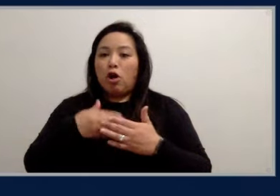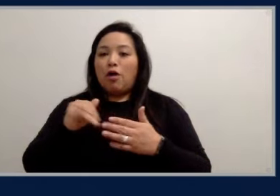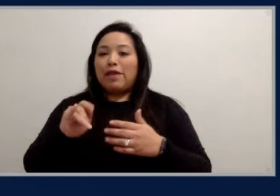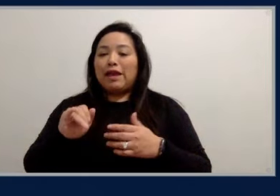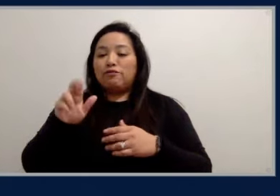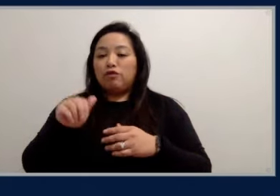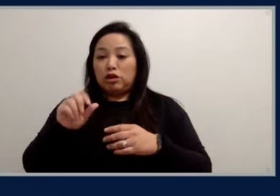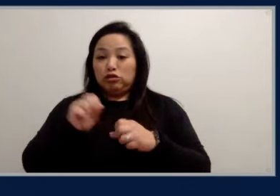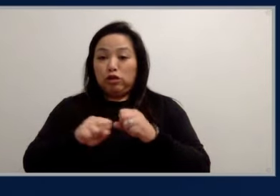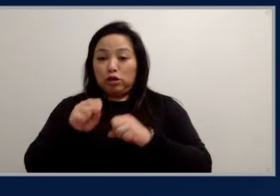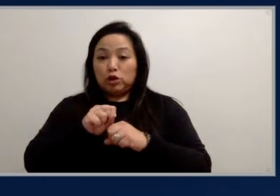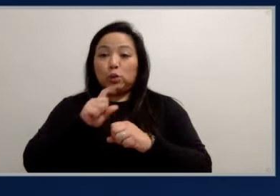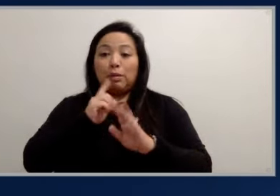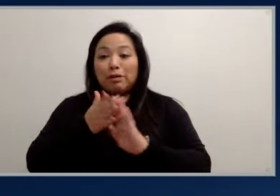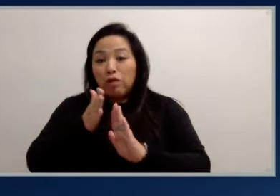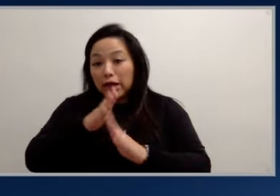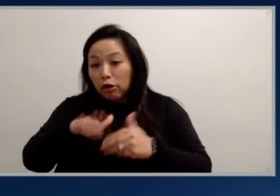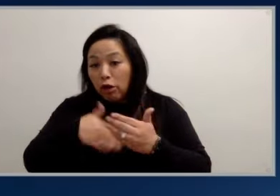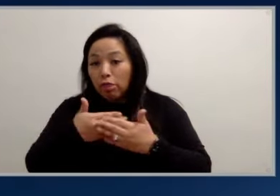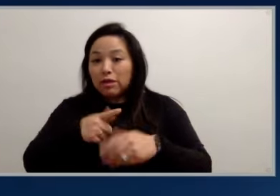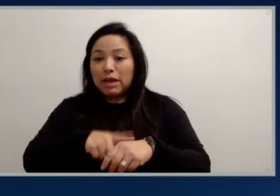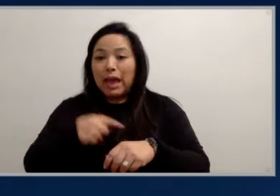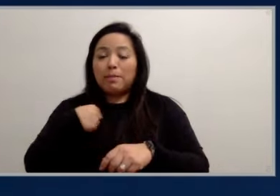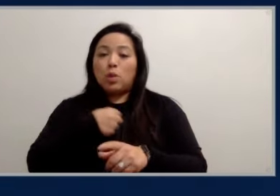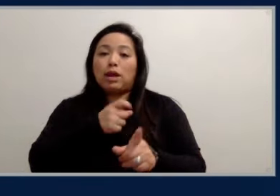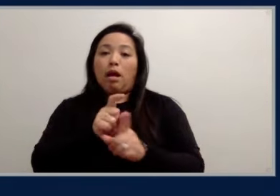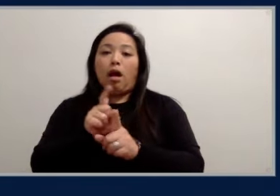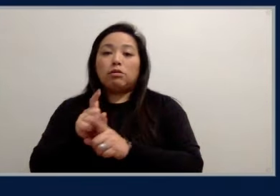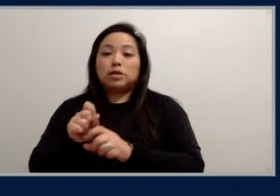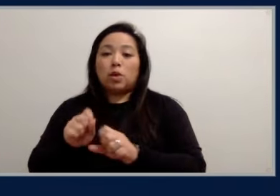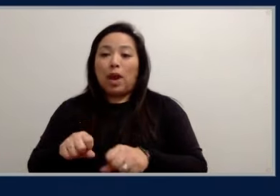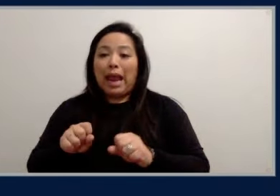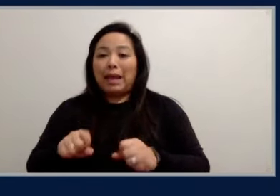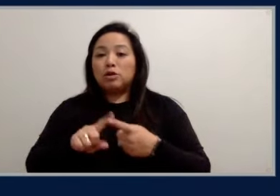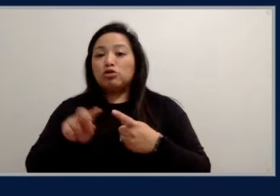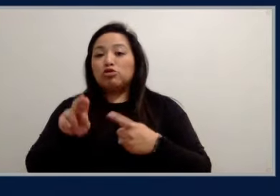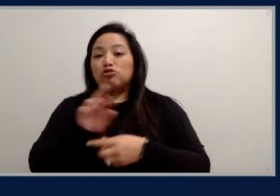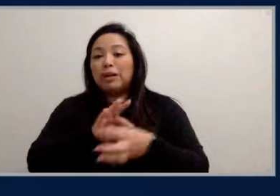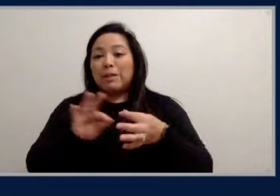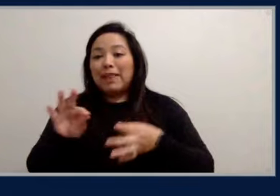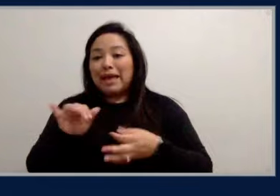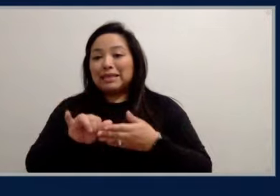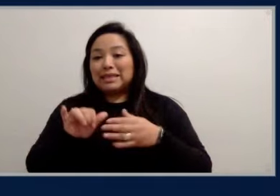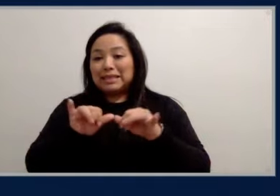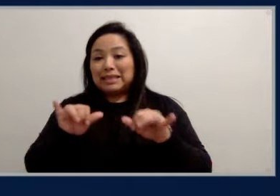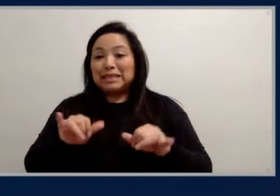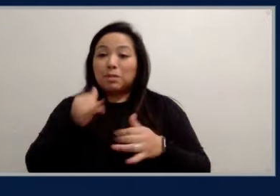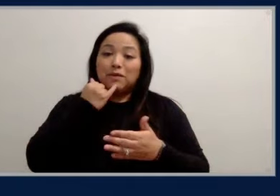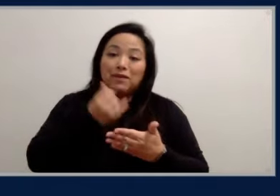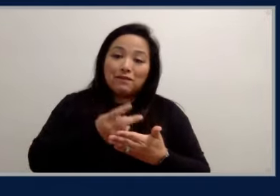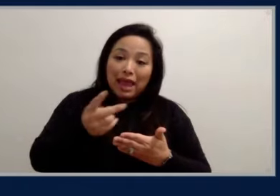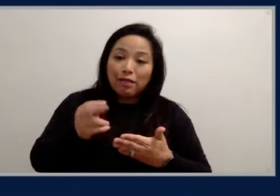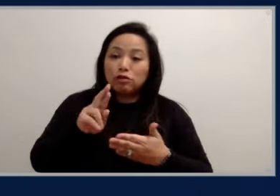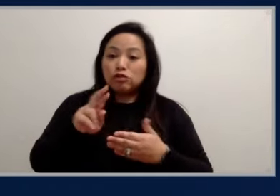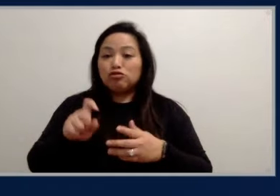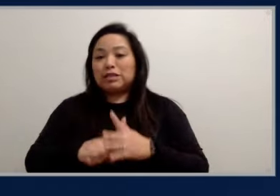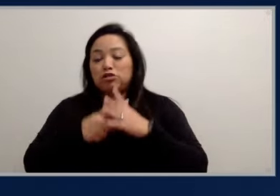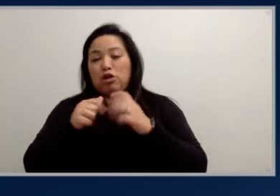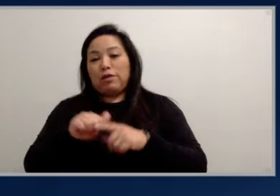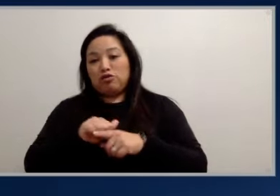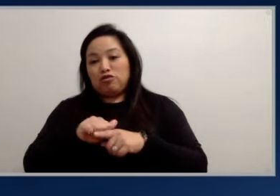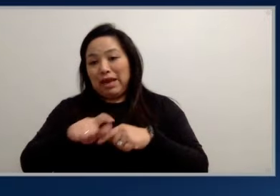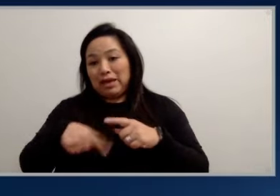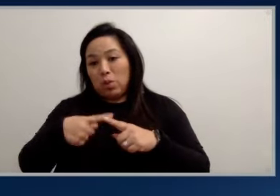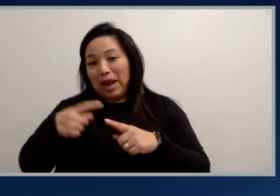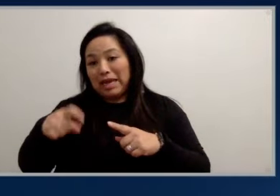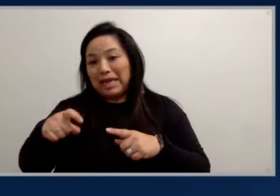time when you do the distributed training. We also are able to replace the instances in case of failure and restart the training when needed. And so this is the